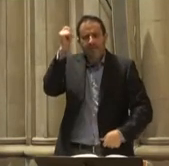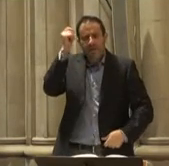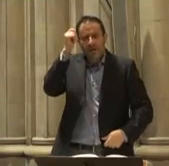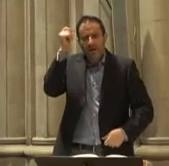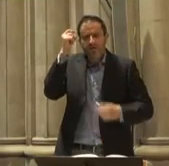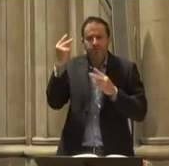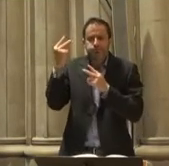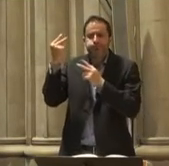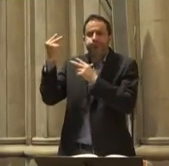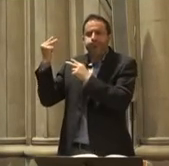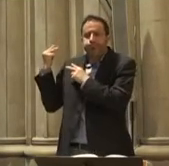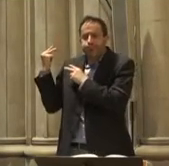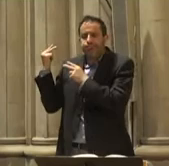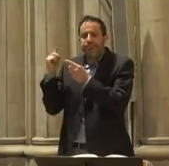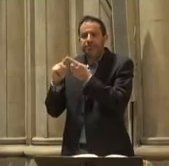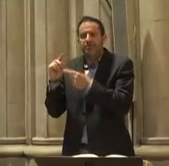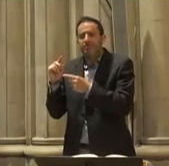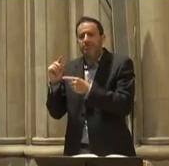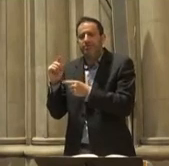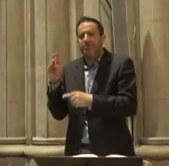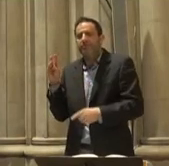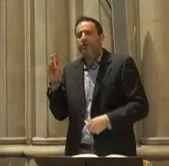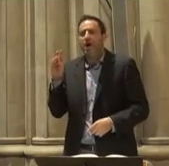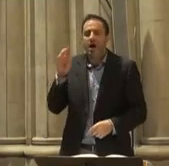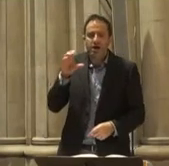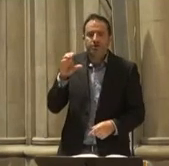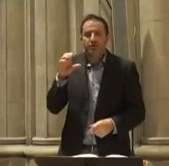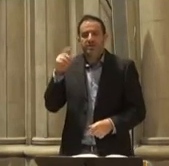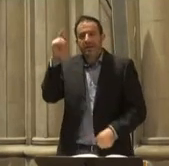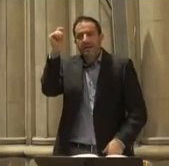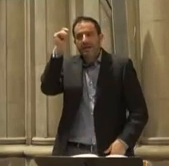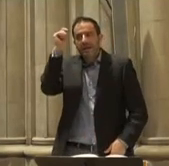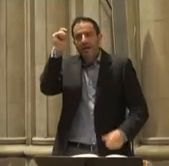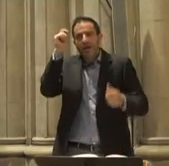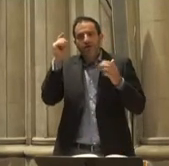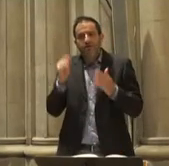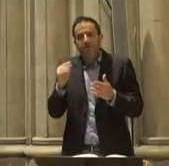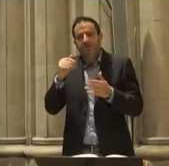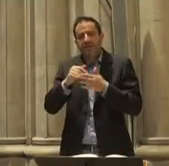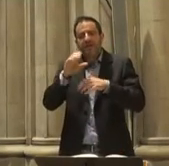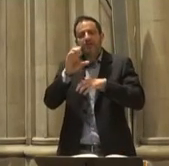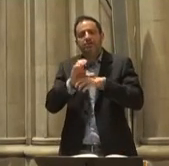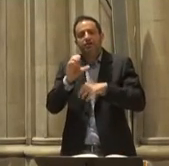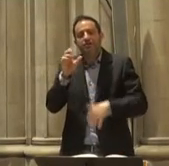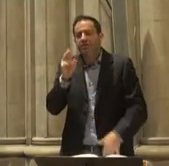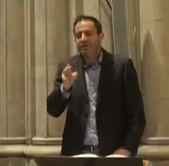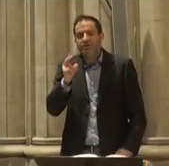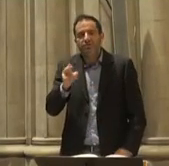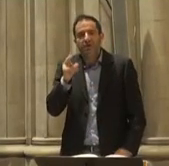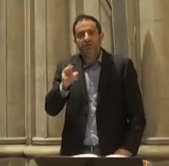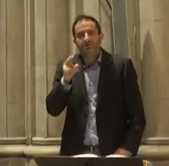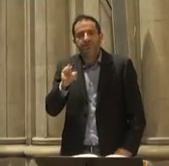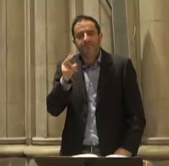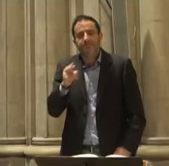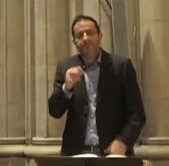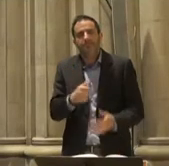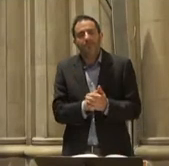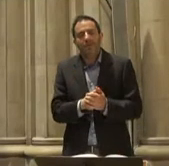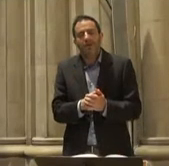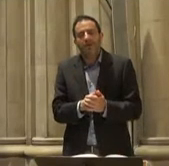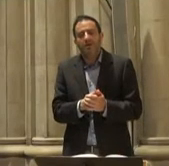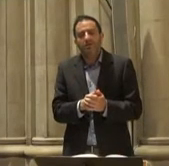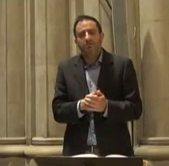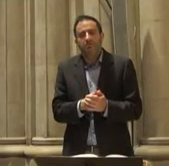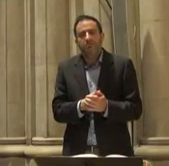the 4th century by some of the greatest theologians in the church's history to finally affirm that the Holy Spirit